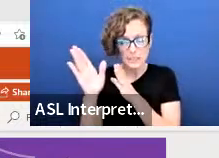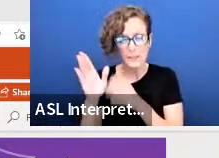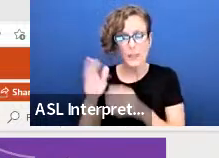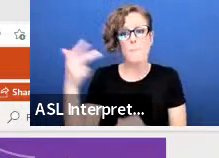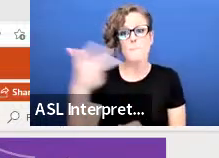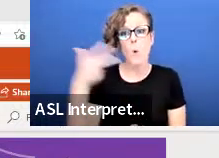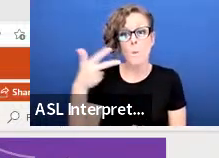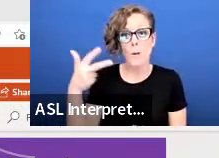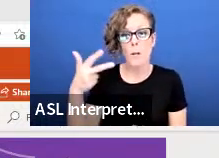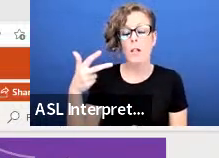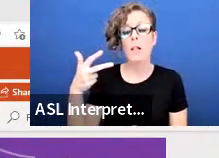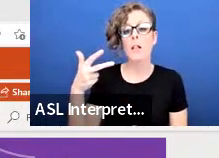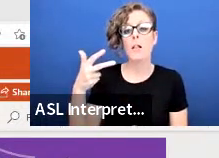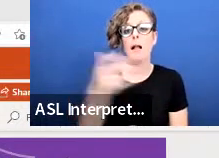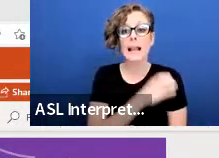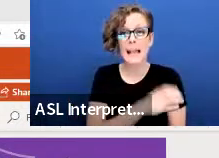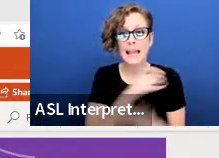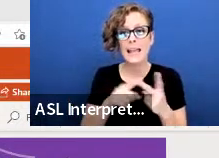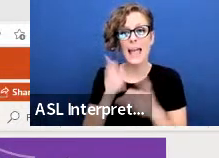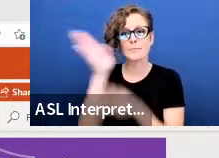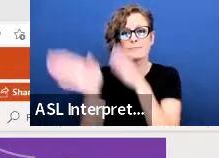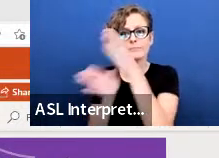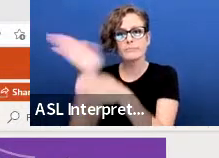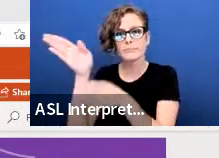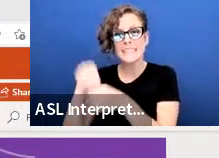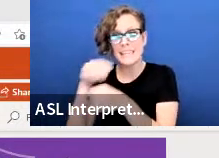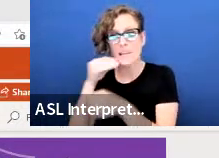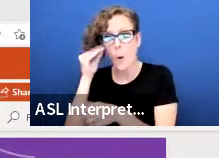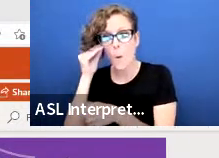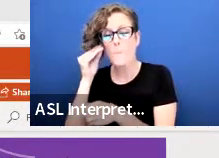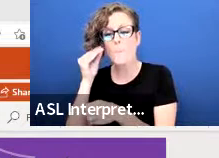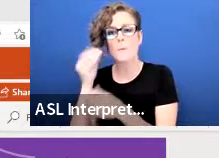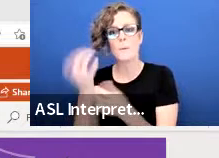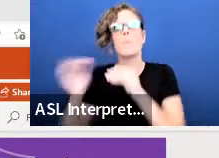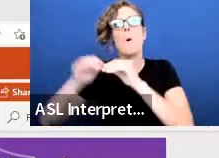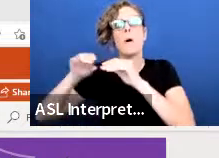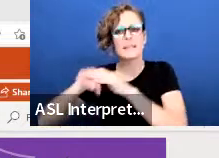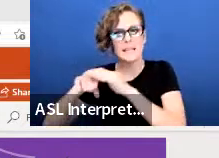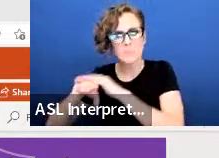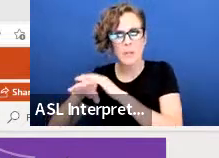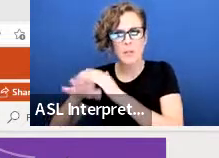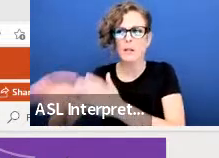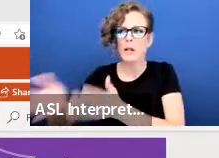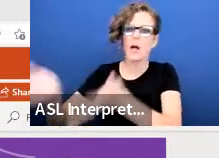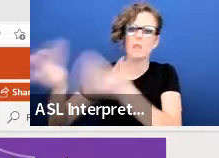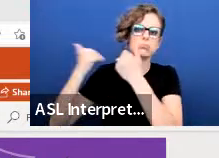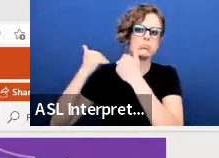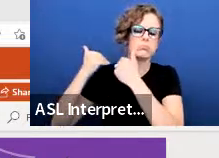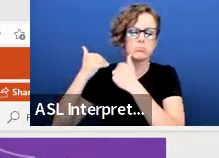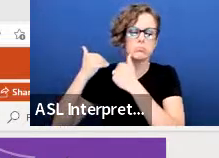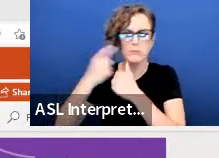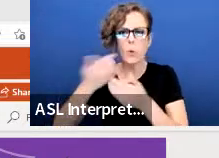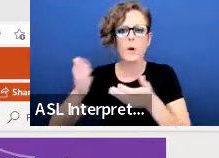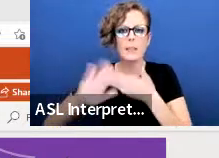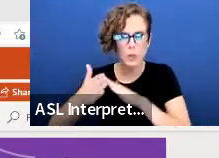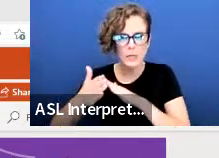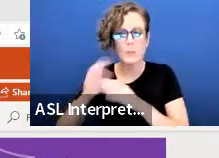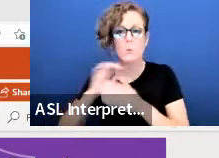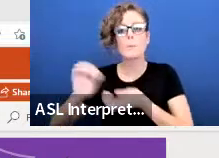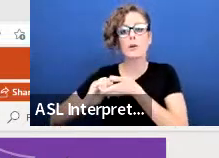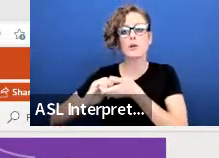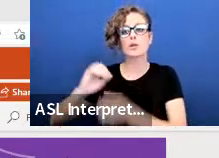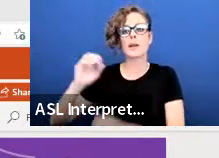vaccination clinics and the in-home vaccination clinics much more accessible to the community. We partnered with the